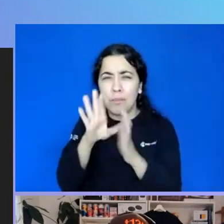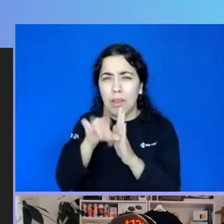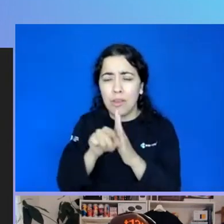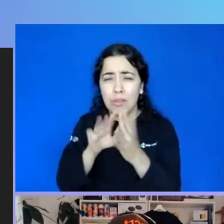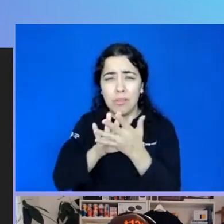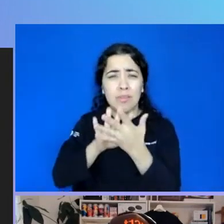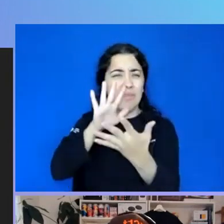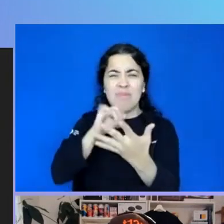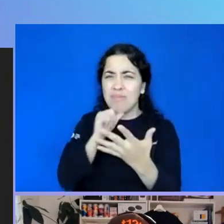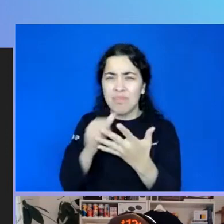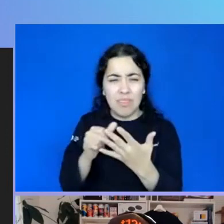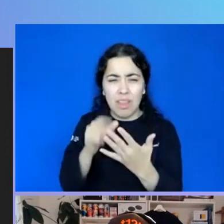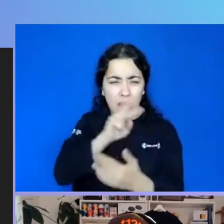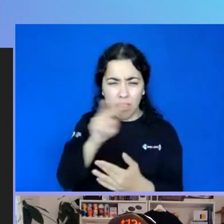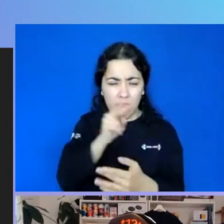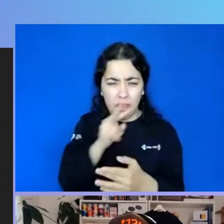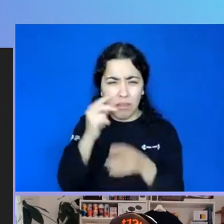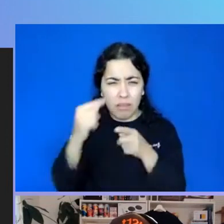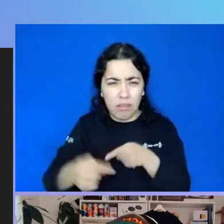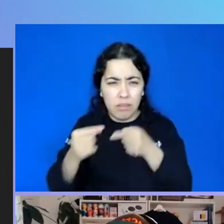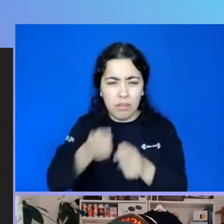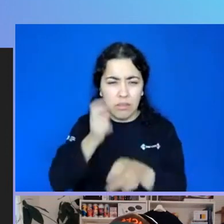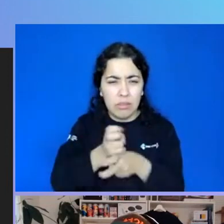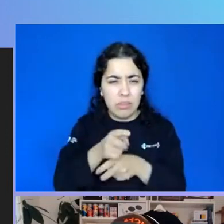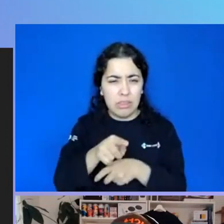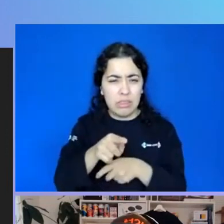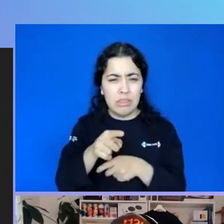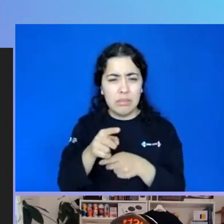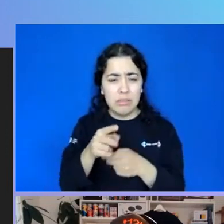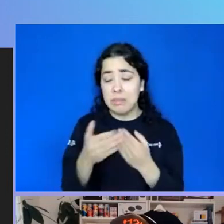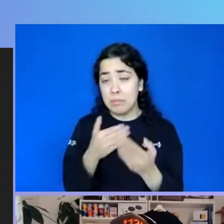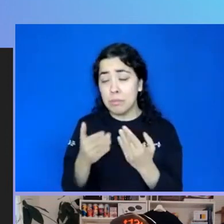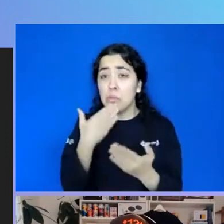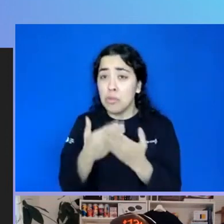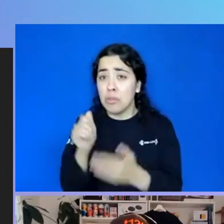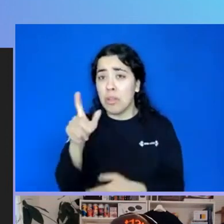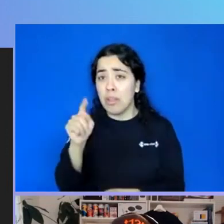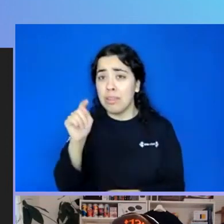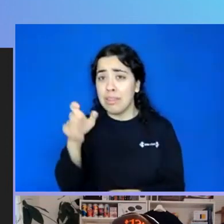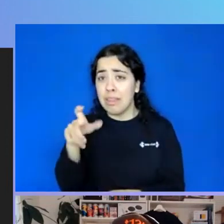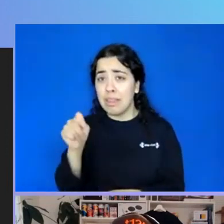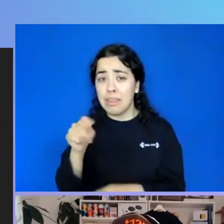hard to read, even if it was a good alt text.